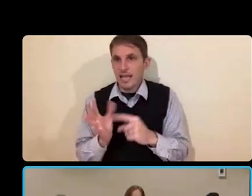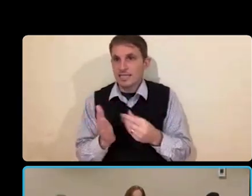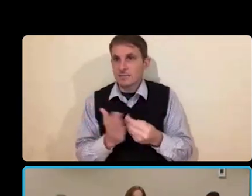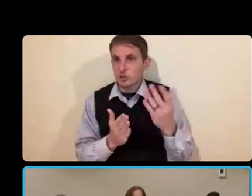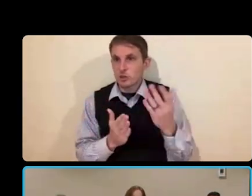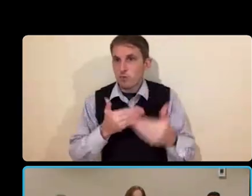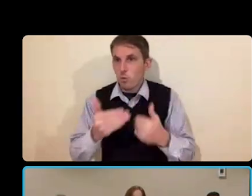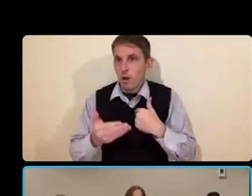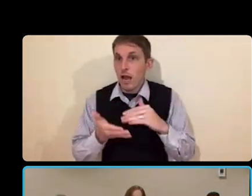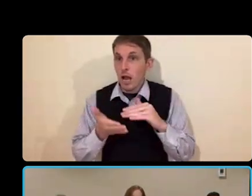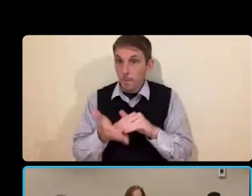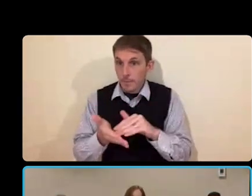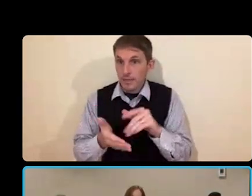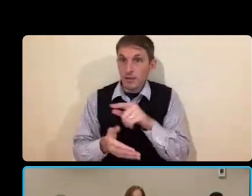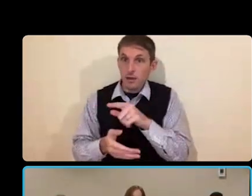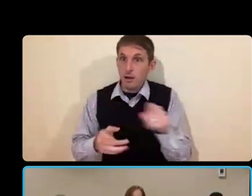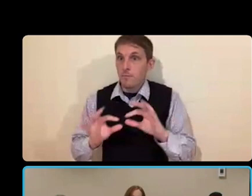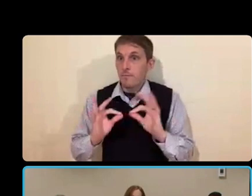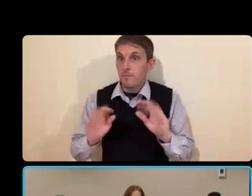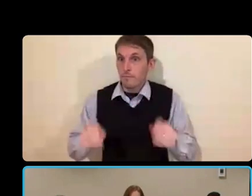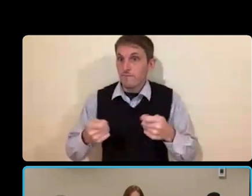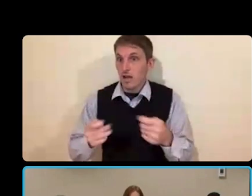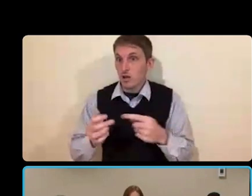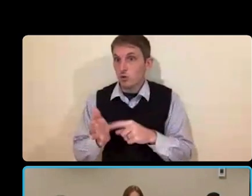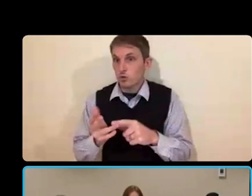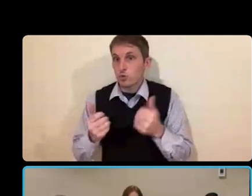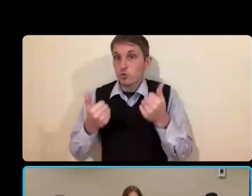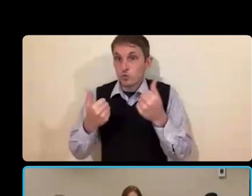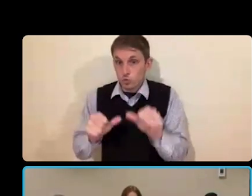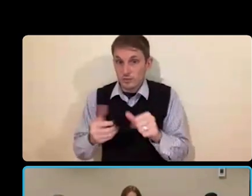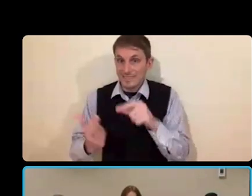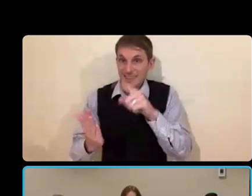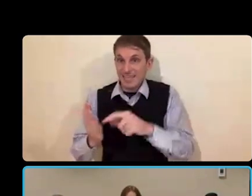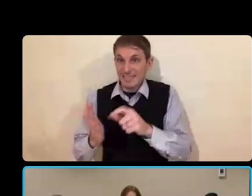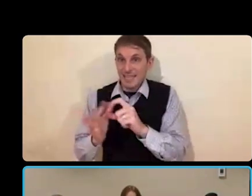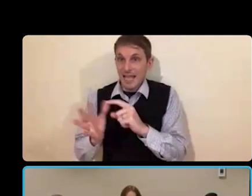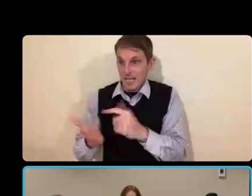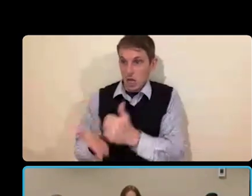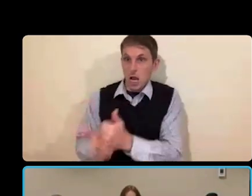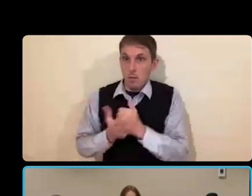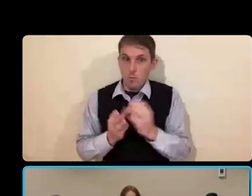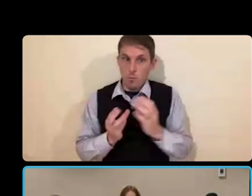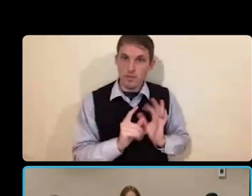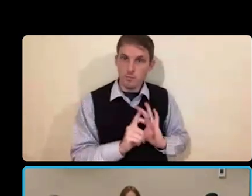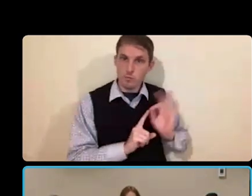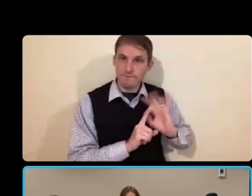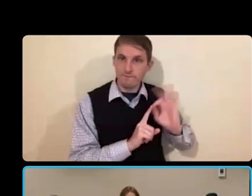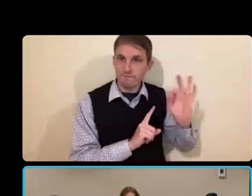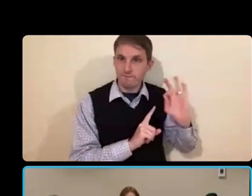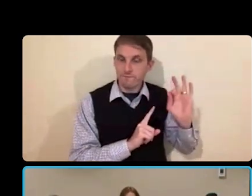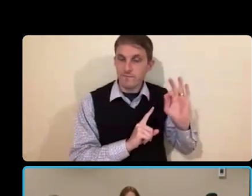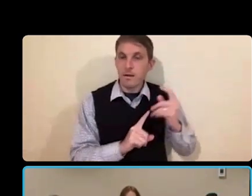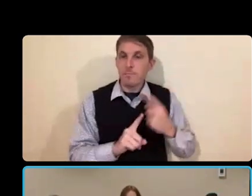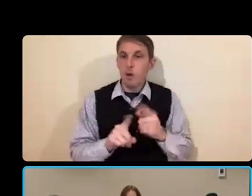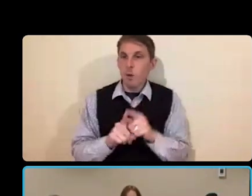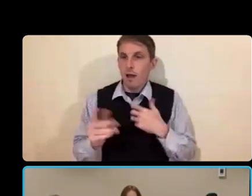also helping providers to use the data to support improvement, and we're developing further enhanced